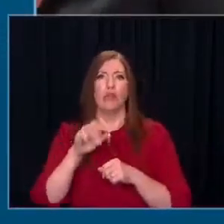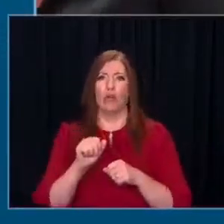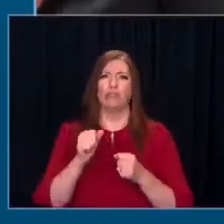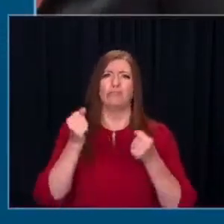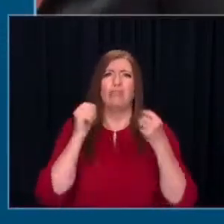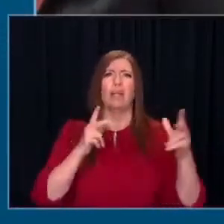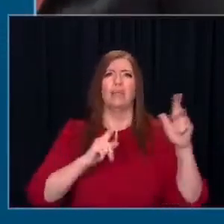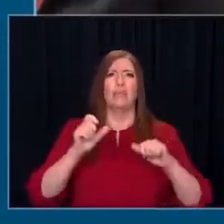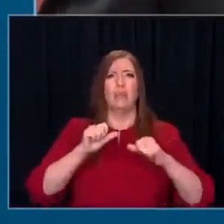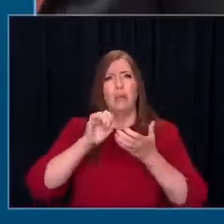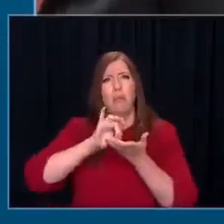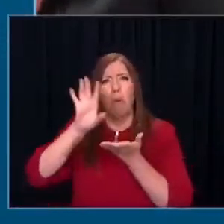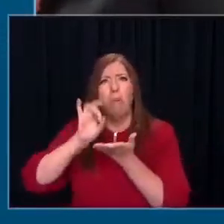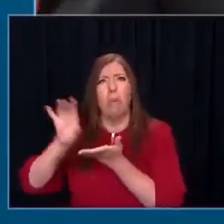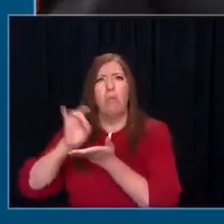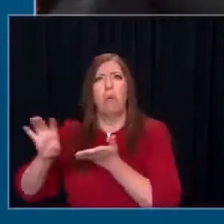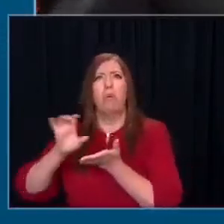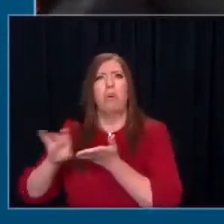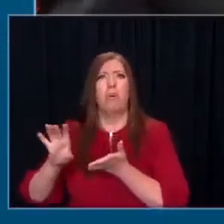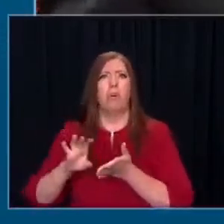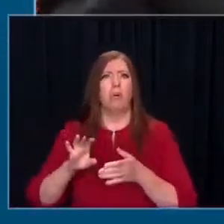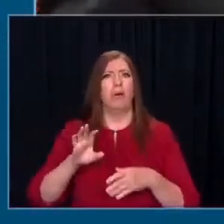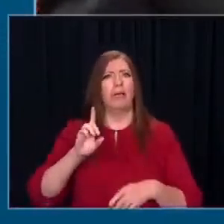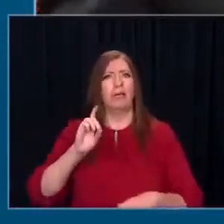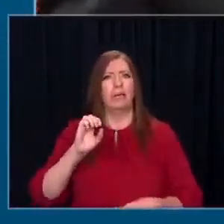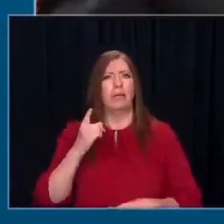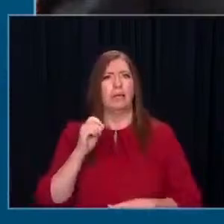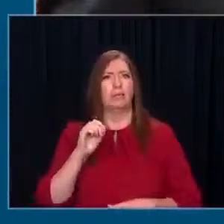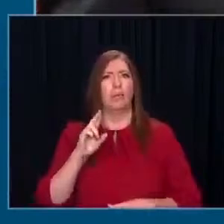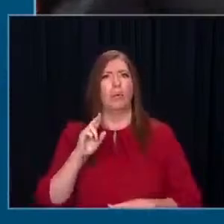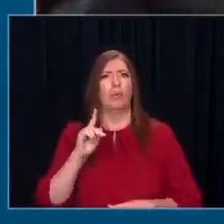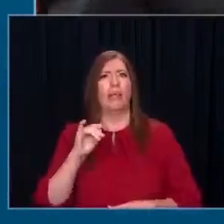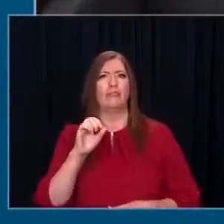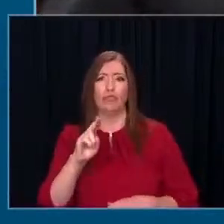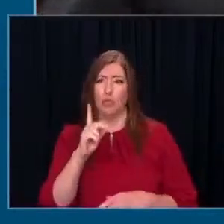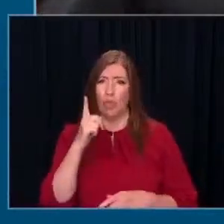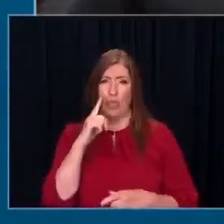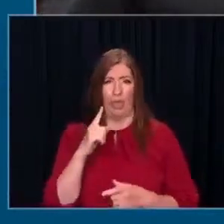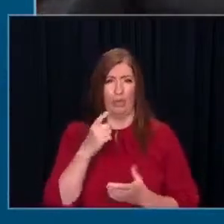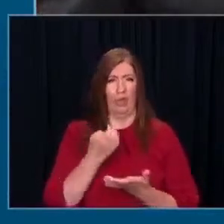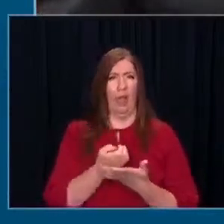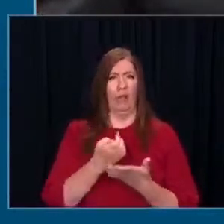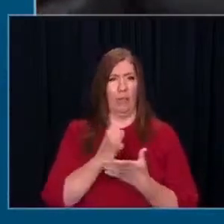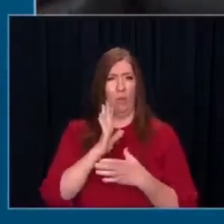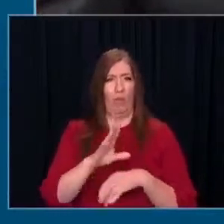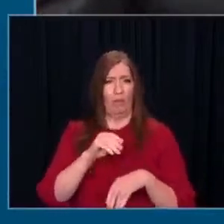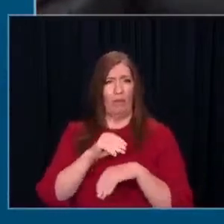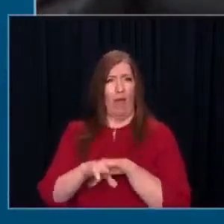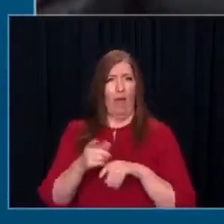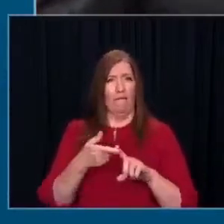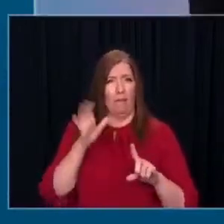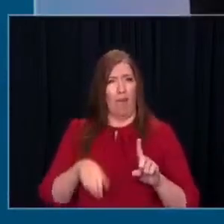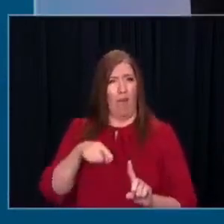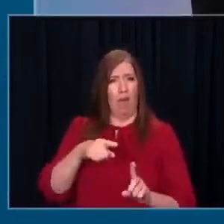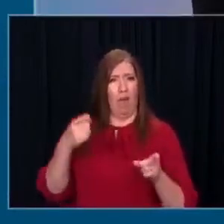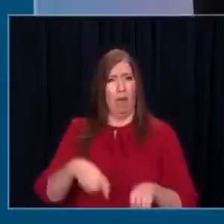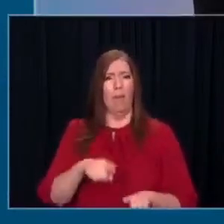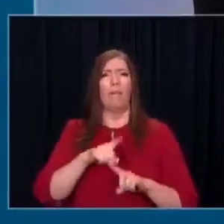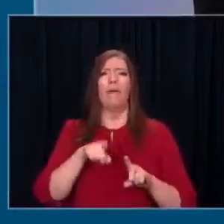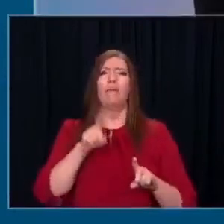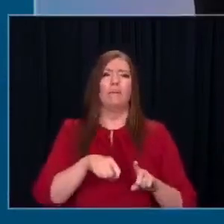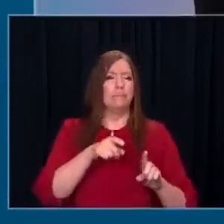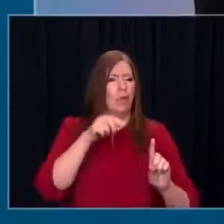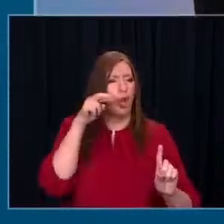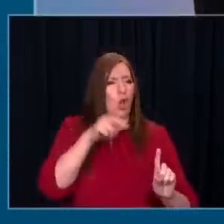something you support? What effect do you think it would have on the economy? And the fact is that we need to look at the individuals. We